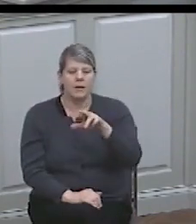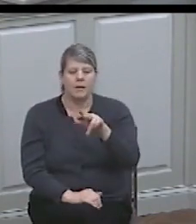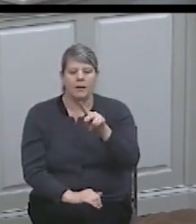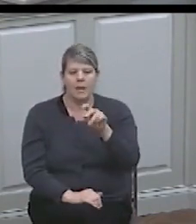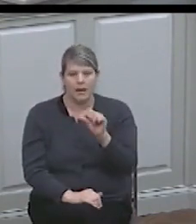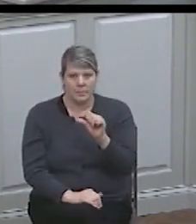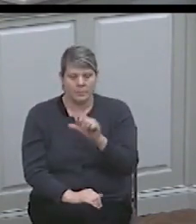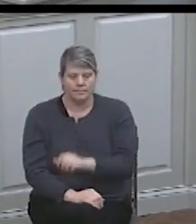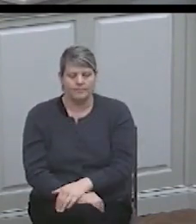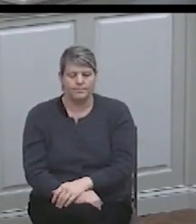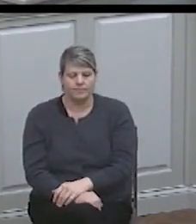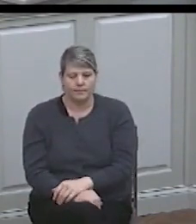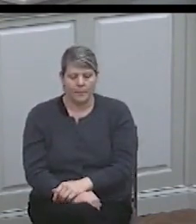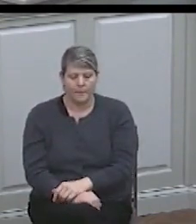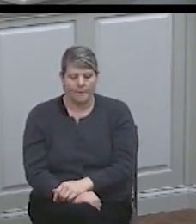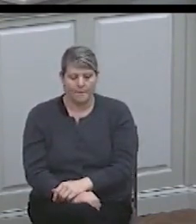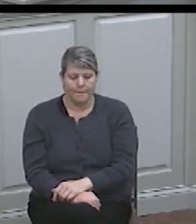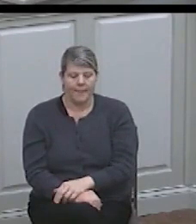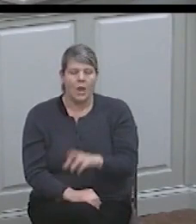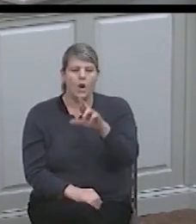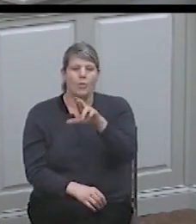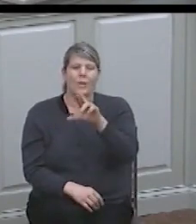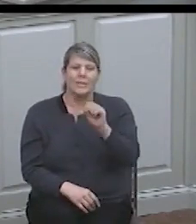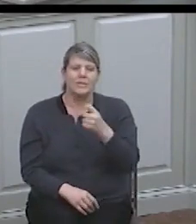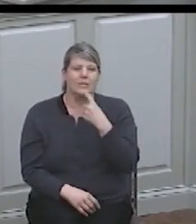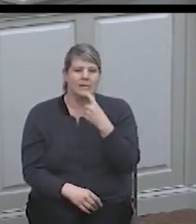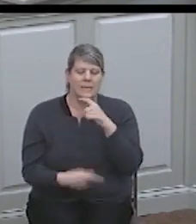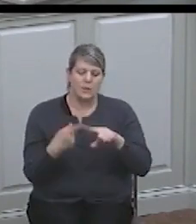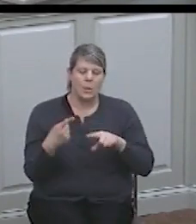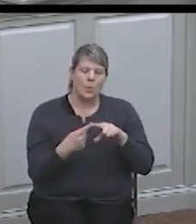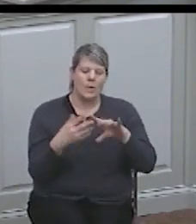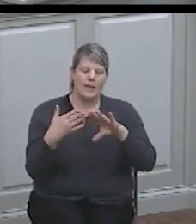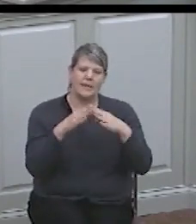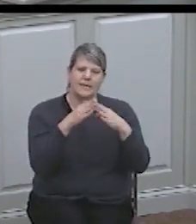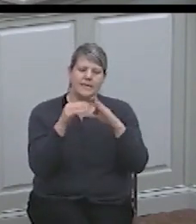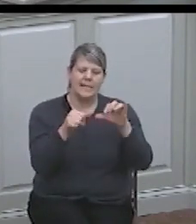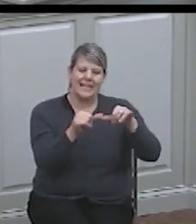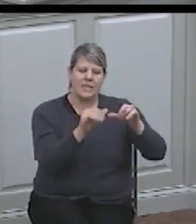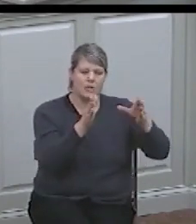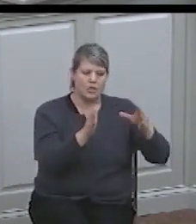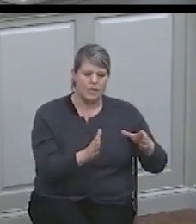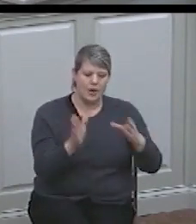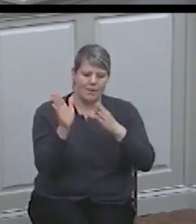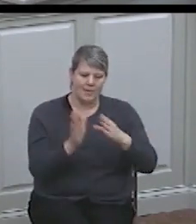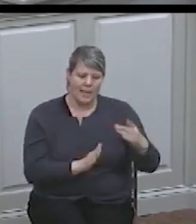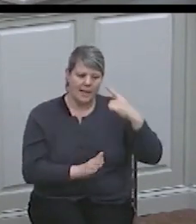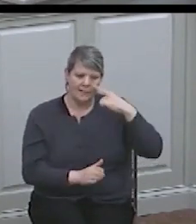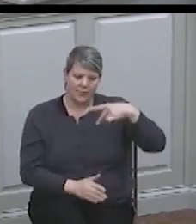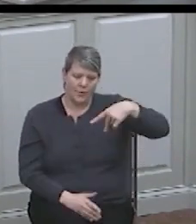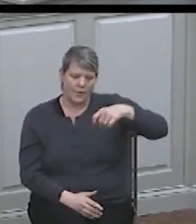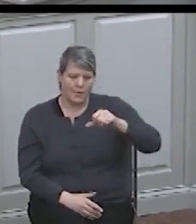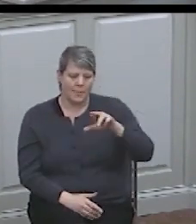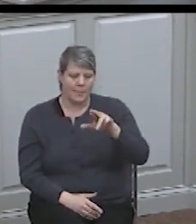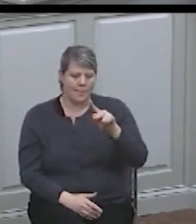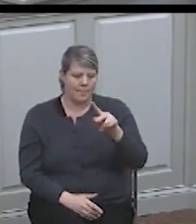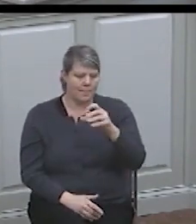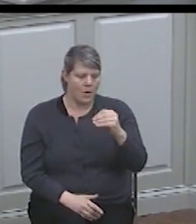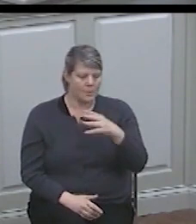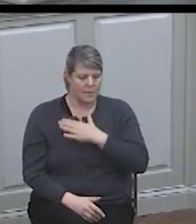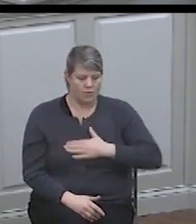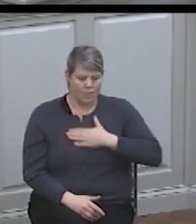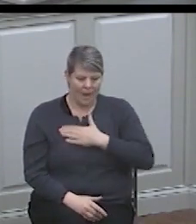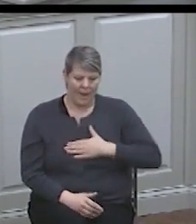Mm-hmm. Yeah, when the city engineer talks about it's a master plan for parks and rec, it really in my mind is a master plan for the